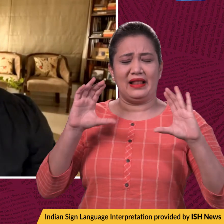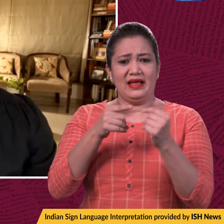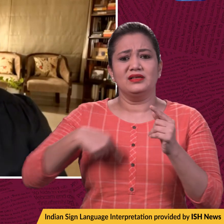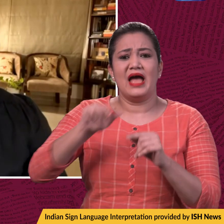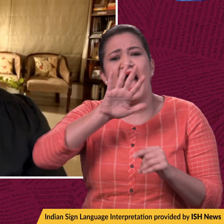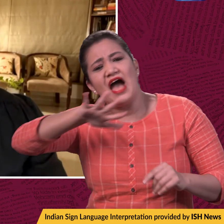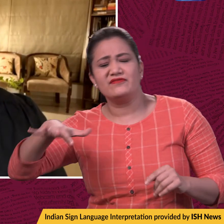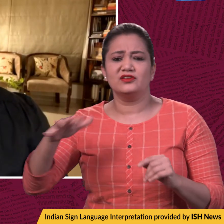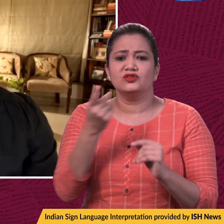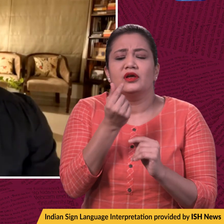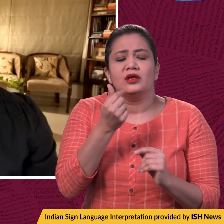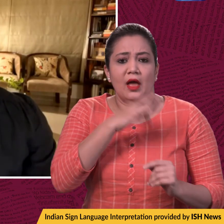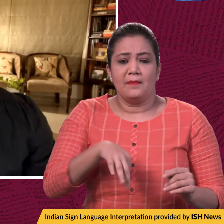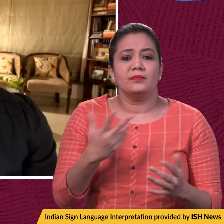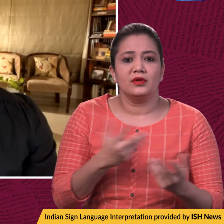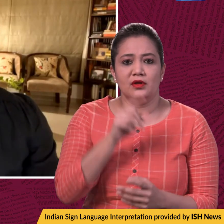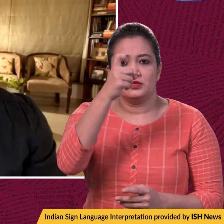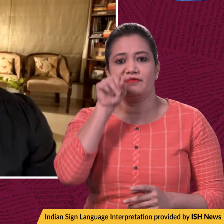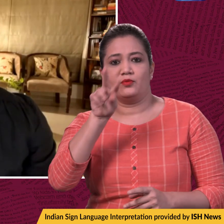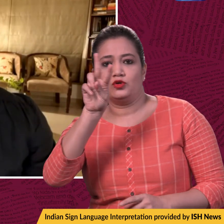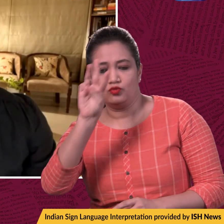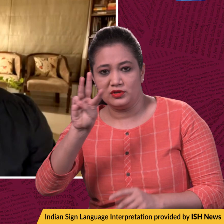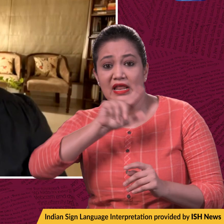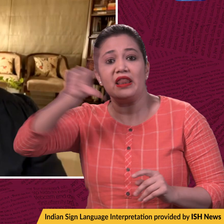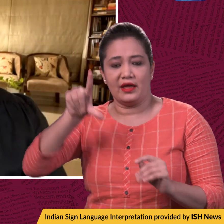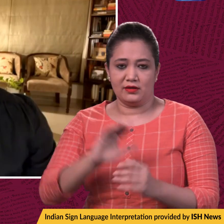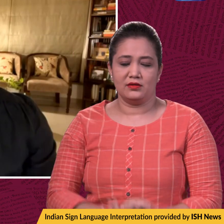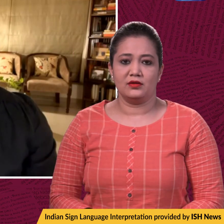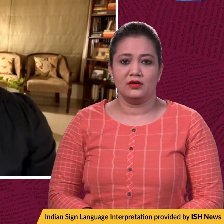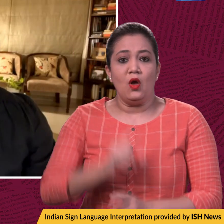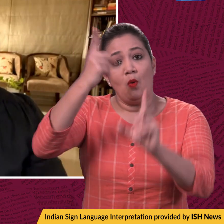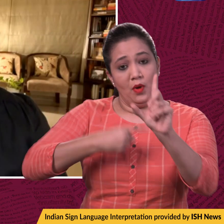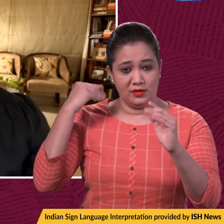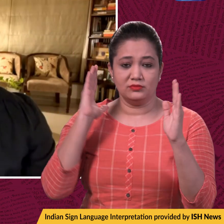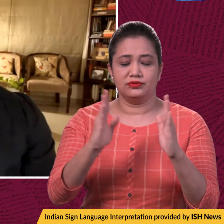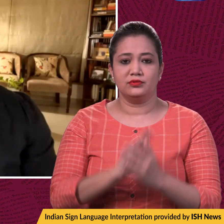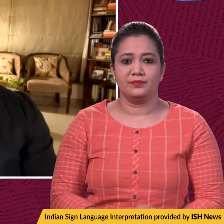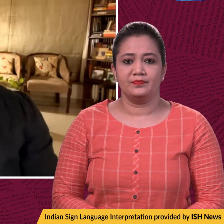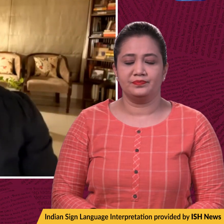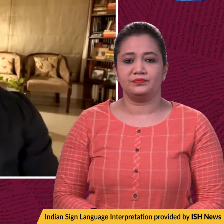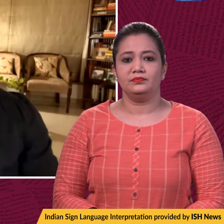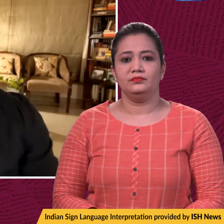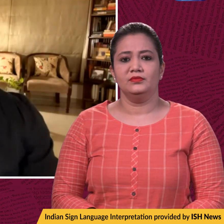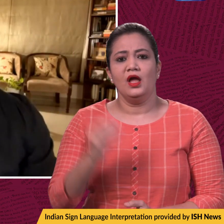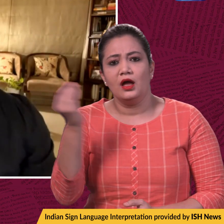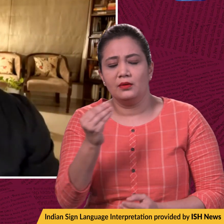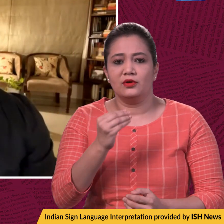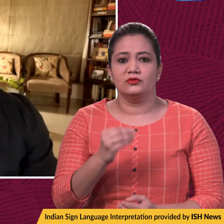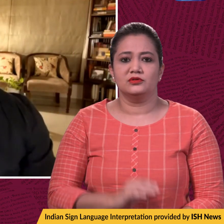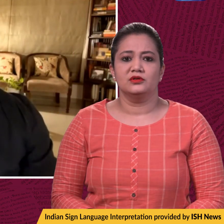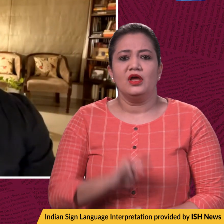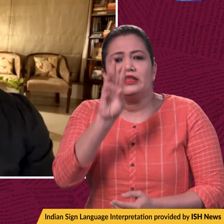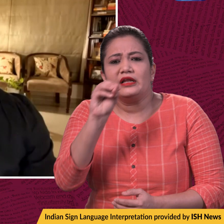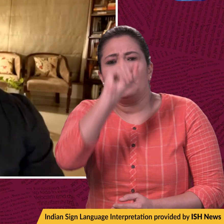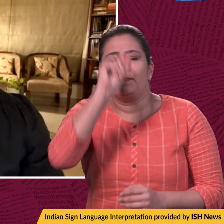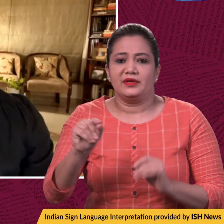class's average income is 7.23 lakh per year. I assume that is about